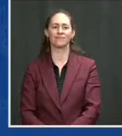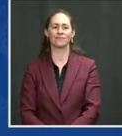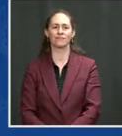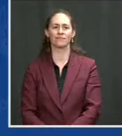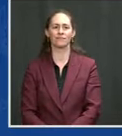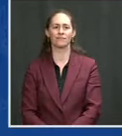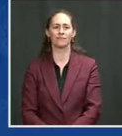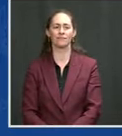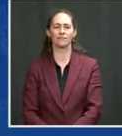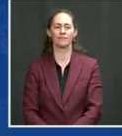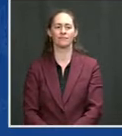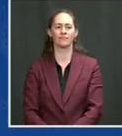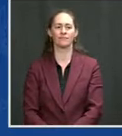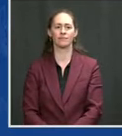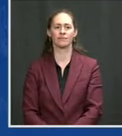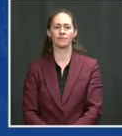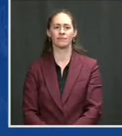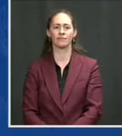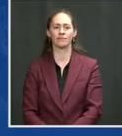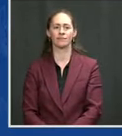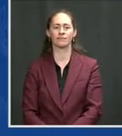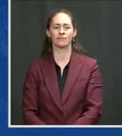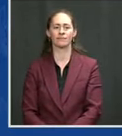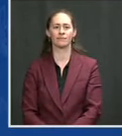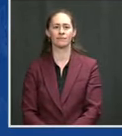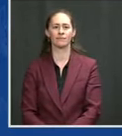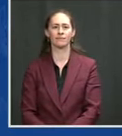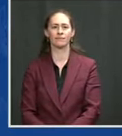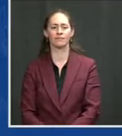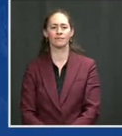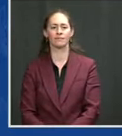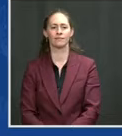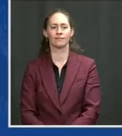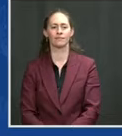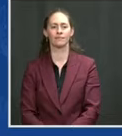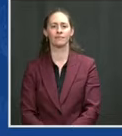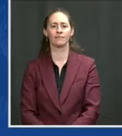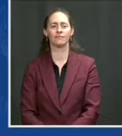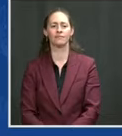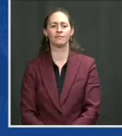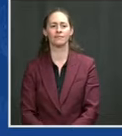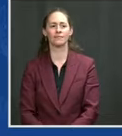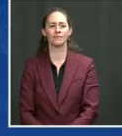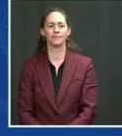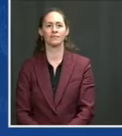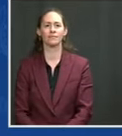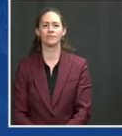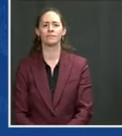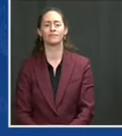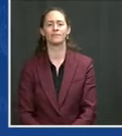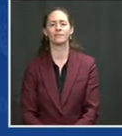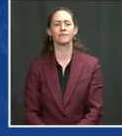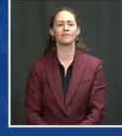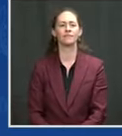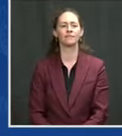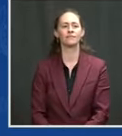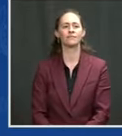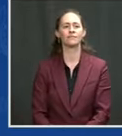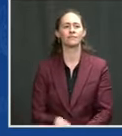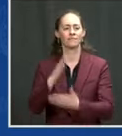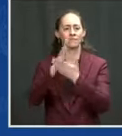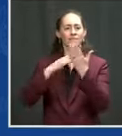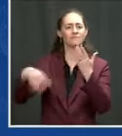to engage the, the, the public health clinics around the country and get